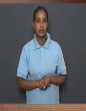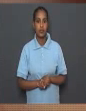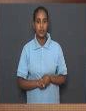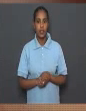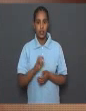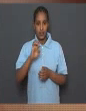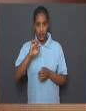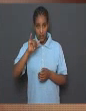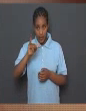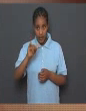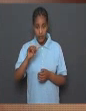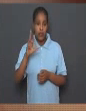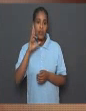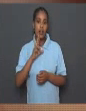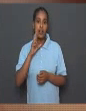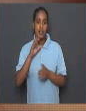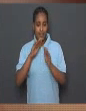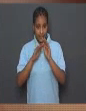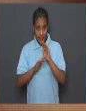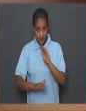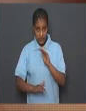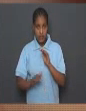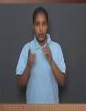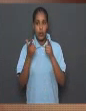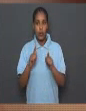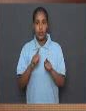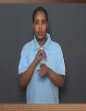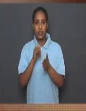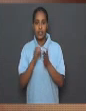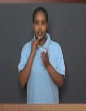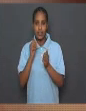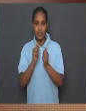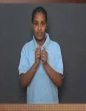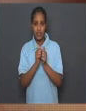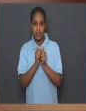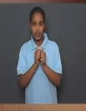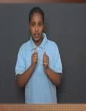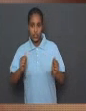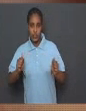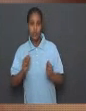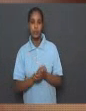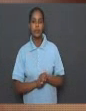The entropy of rubber decreases when it is stretched.